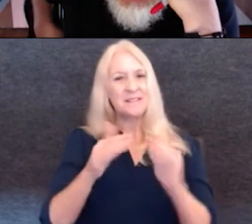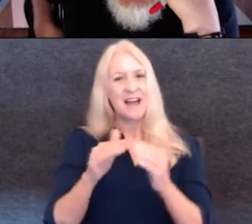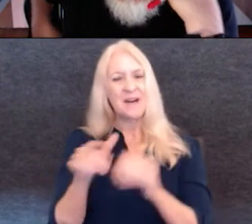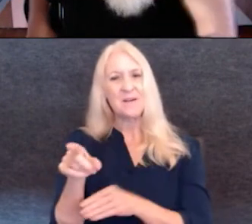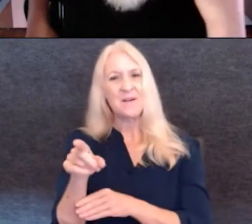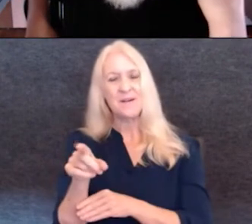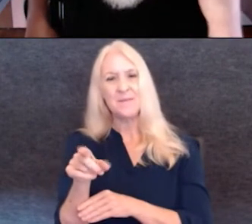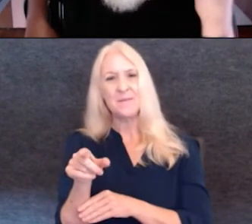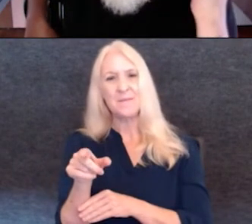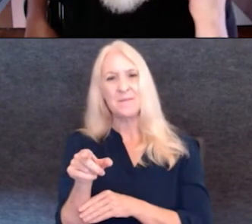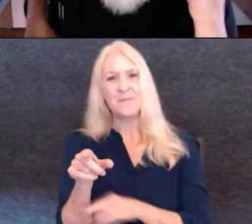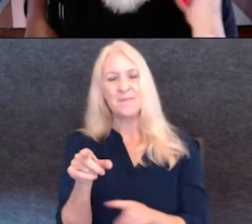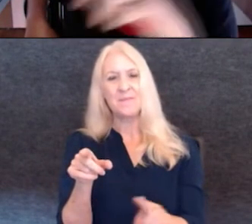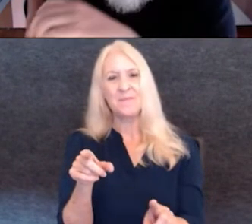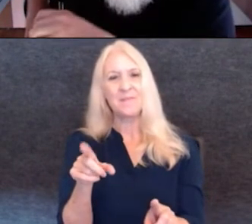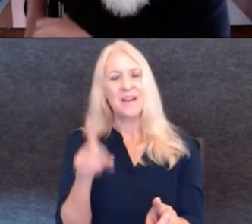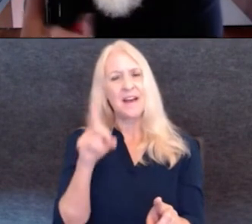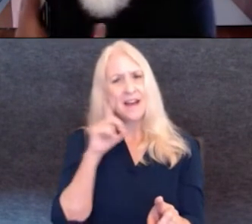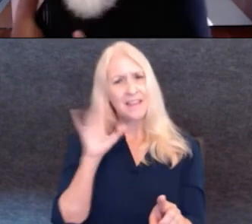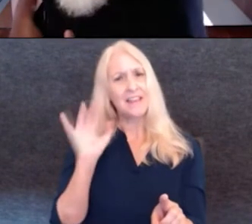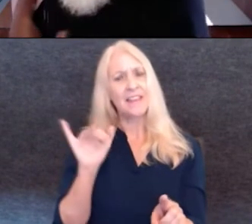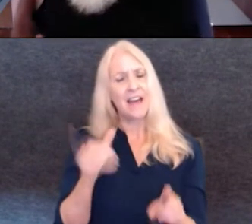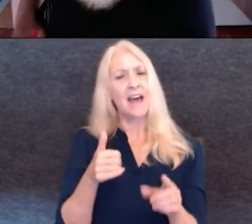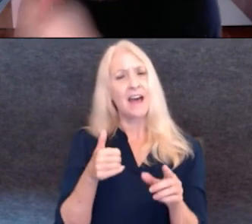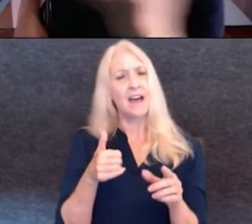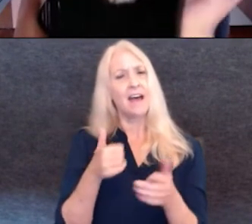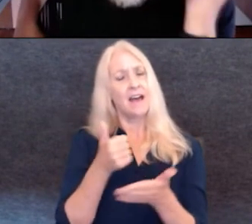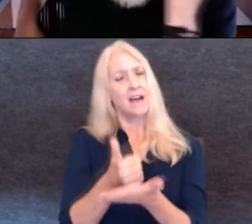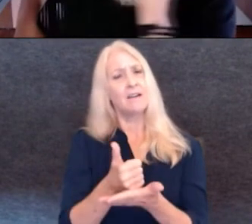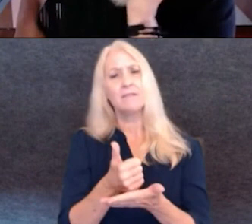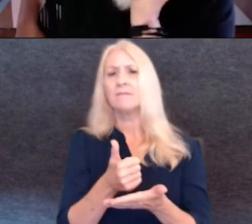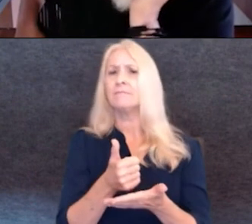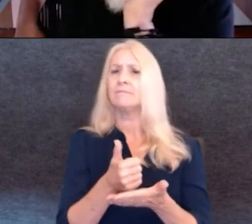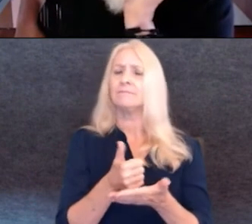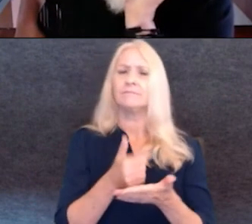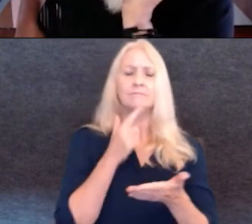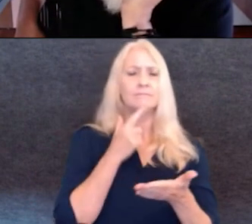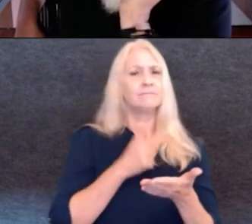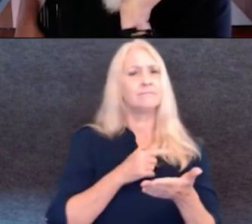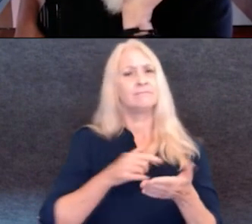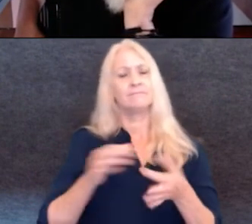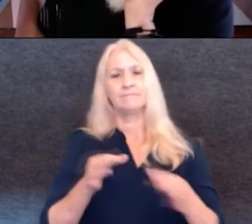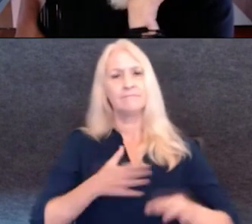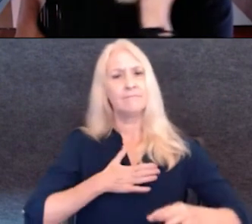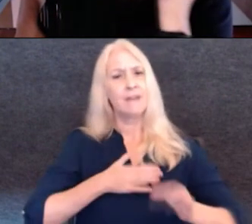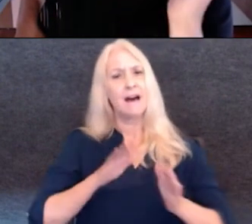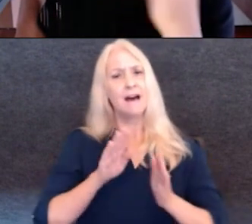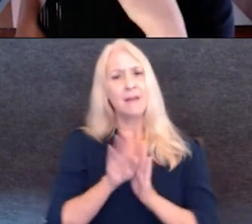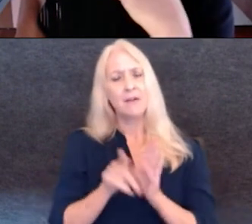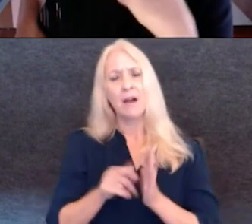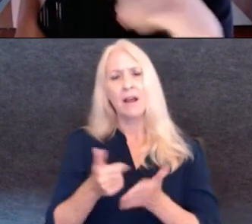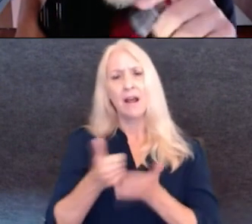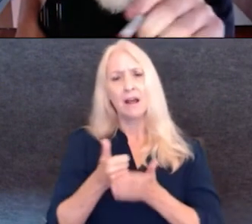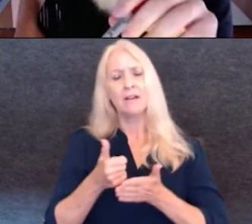I think, one of the things that defined me, my profession, and defined for sure my perspective towards design or whatever I do.